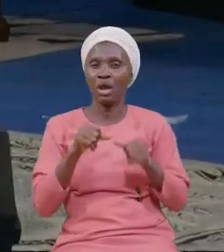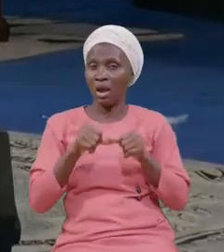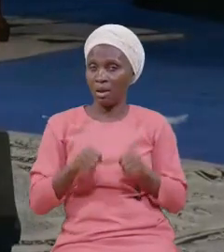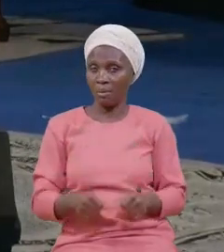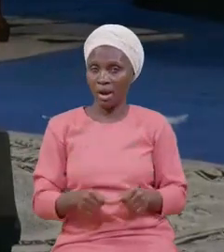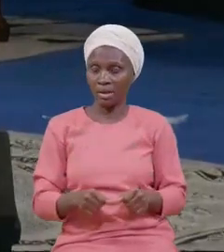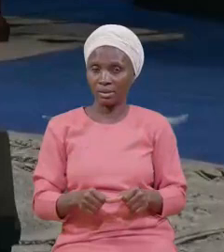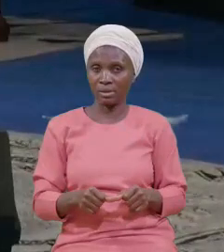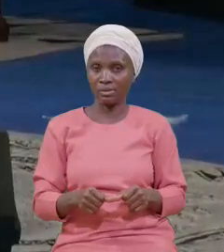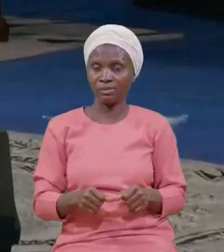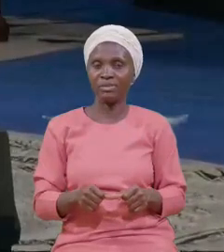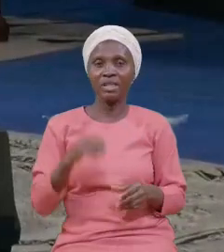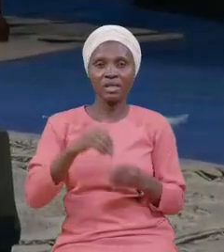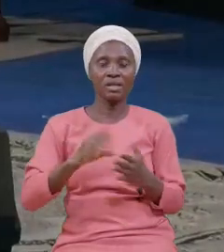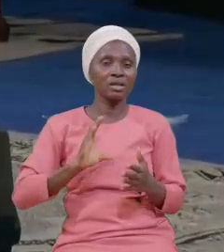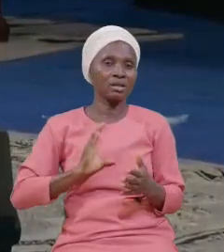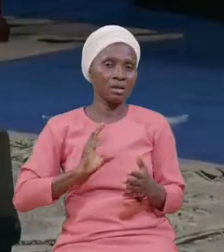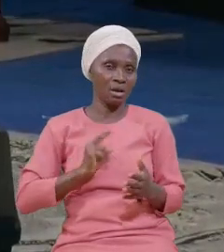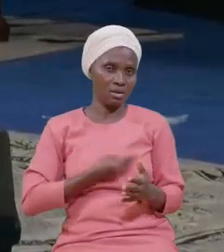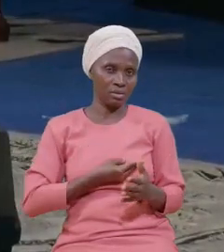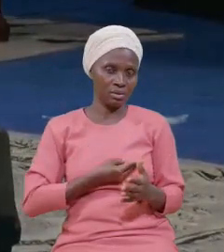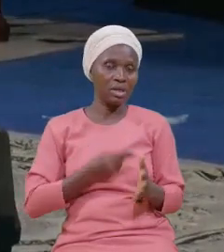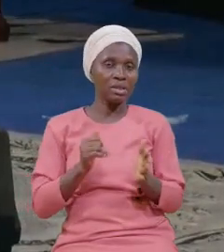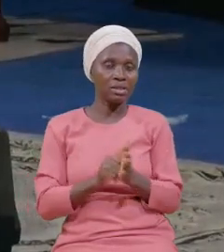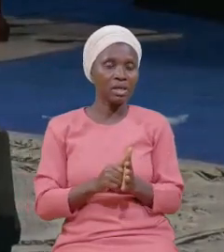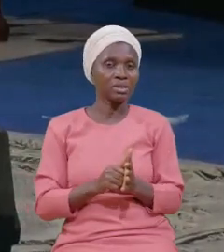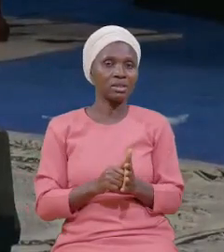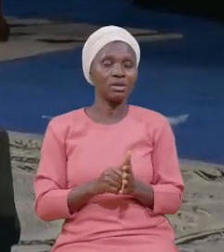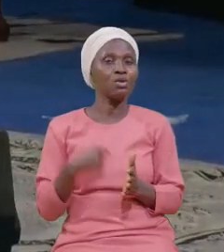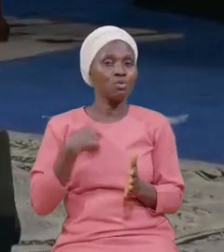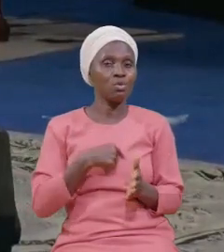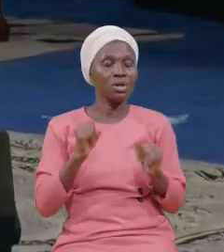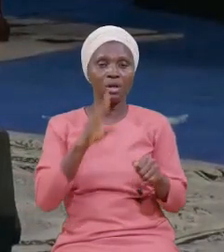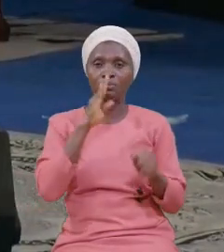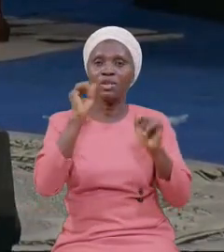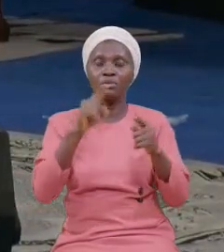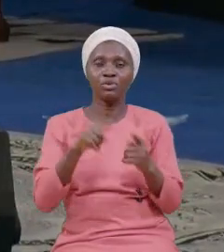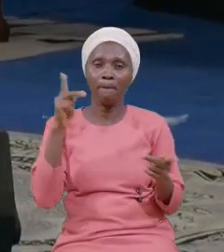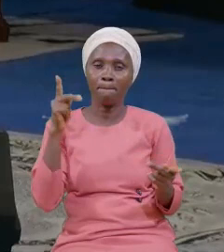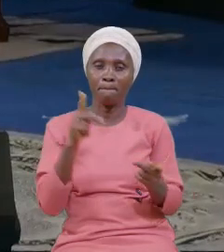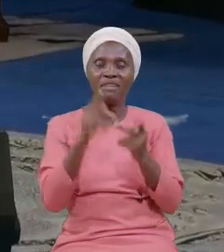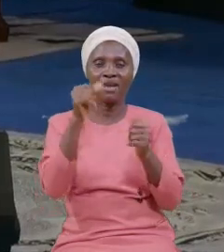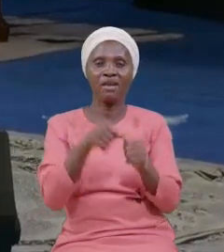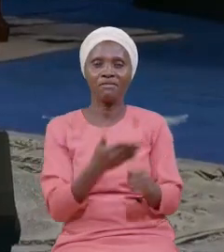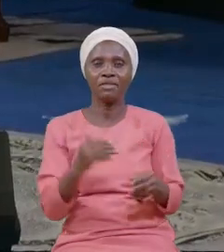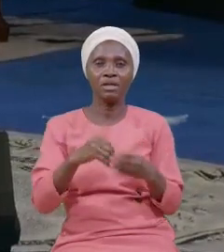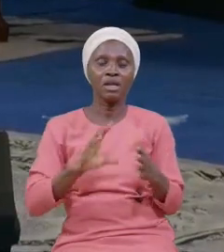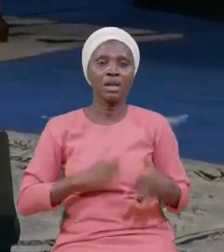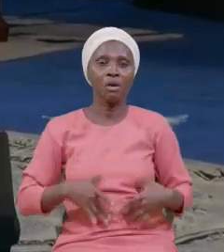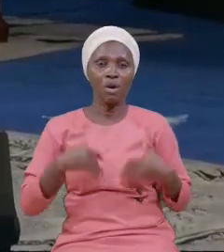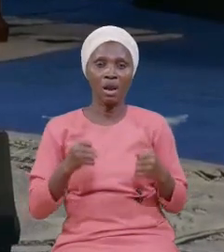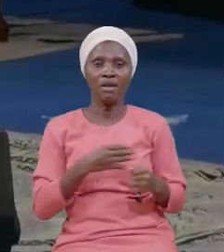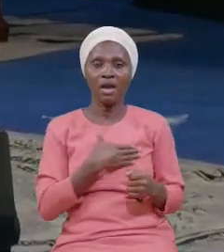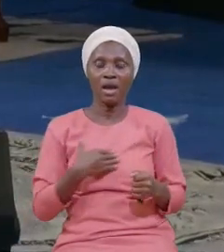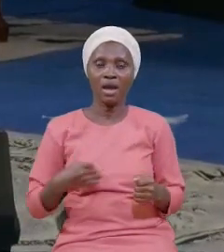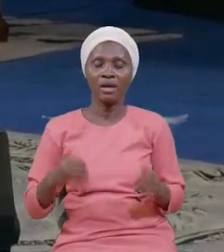remain in us, that he might perfect everything in our lives, and that is the